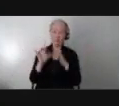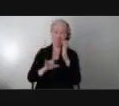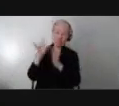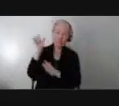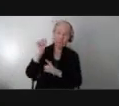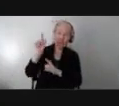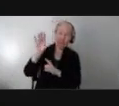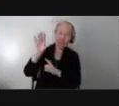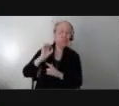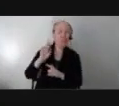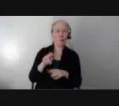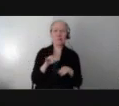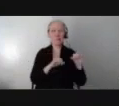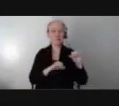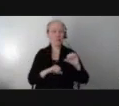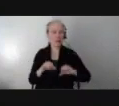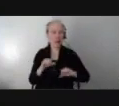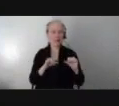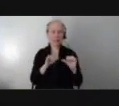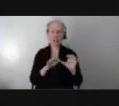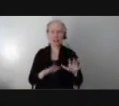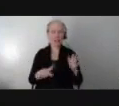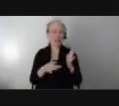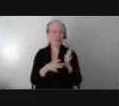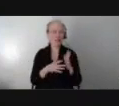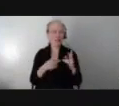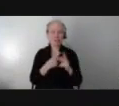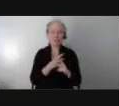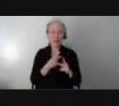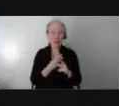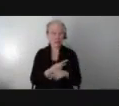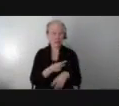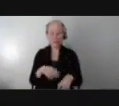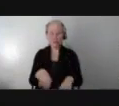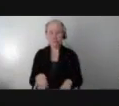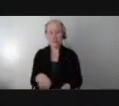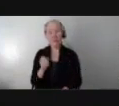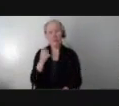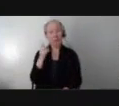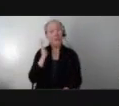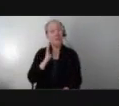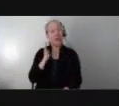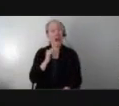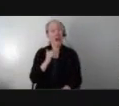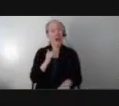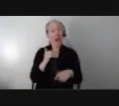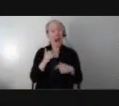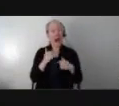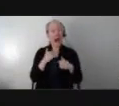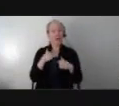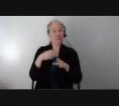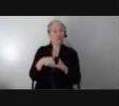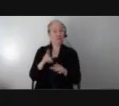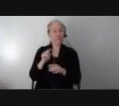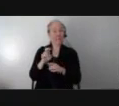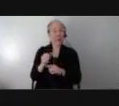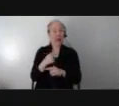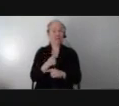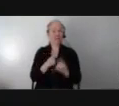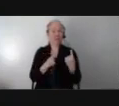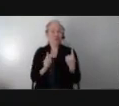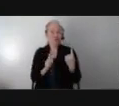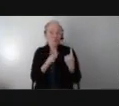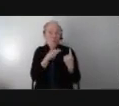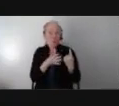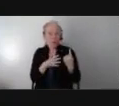as ISS program chief scientist, I was one of only 2 women in the weekly staff meeting, and I was assigned a seat around the edge of the room and